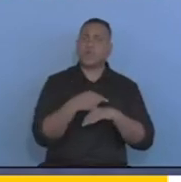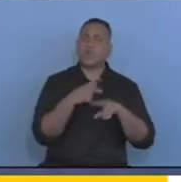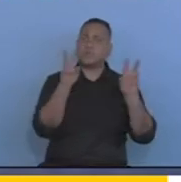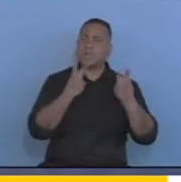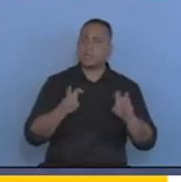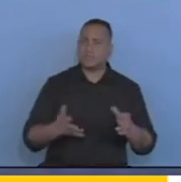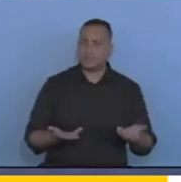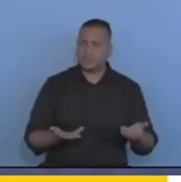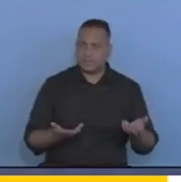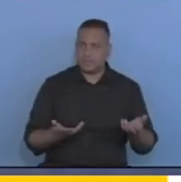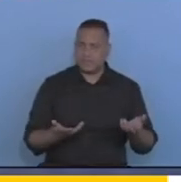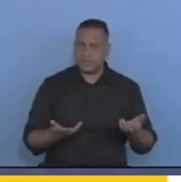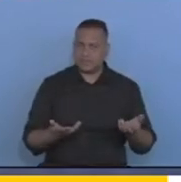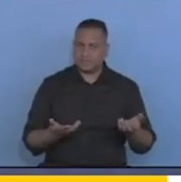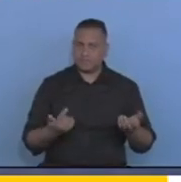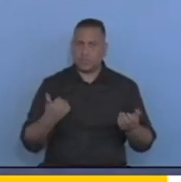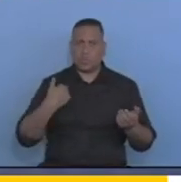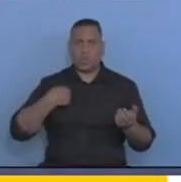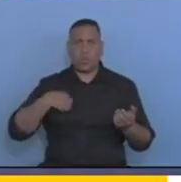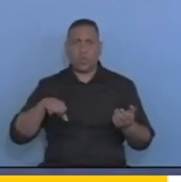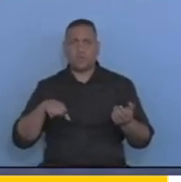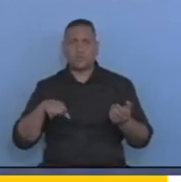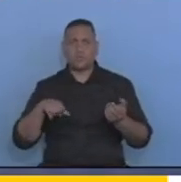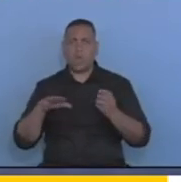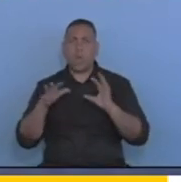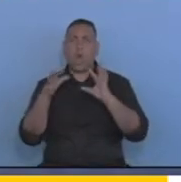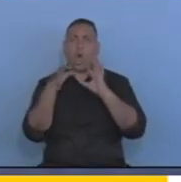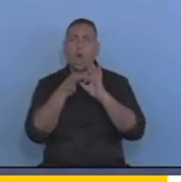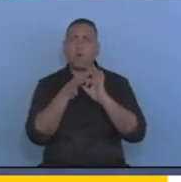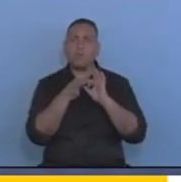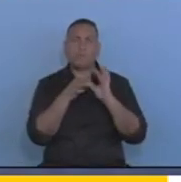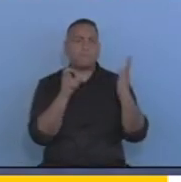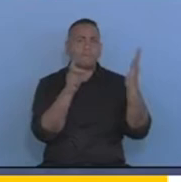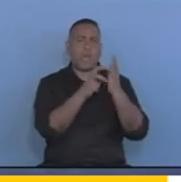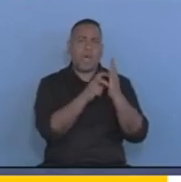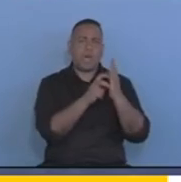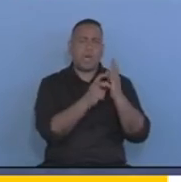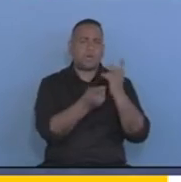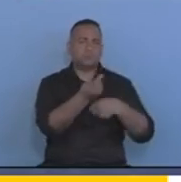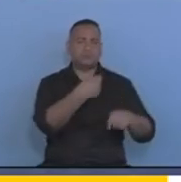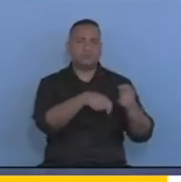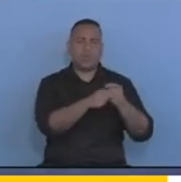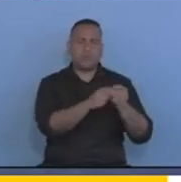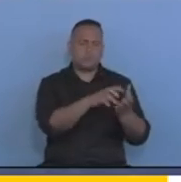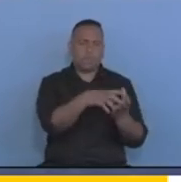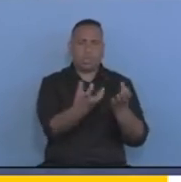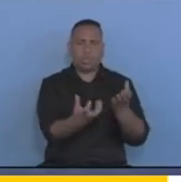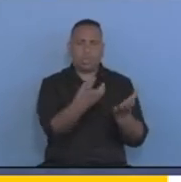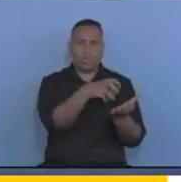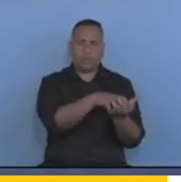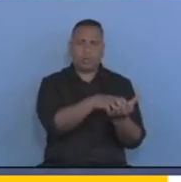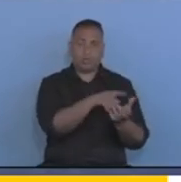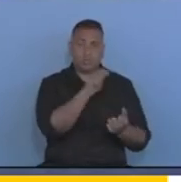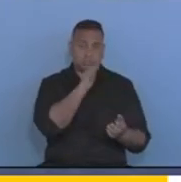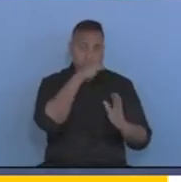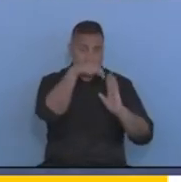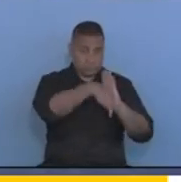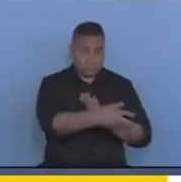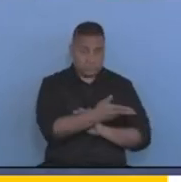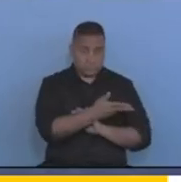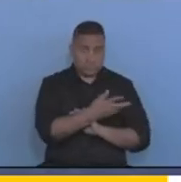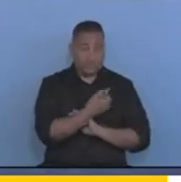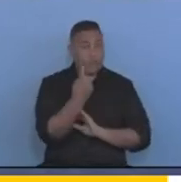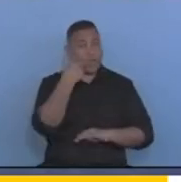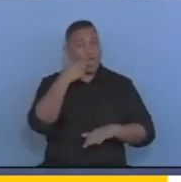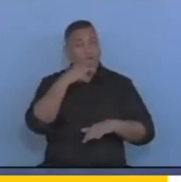change your plug at home and maybe add that, right? The brown and the blue and the green. I know there's a whole lot of things there. But this is obviously the first time they're actually really being